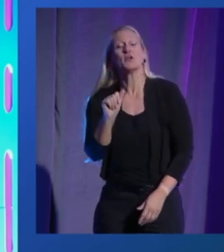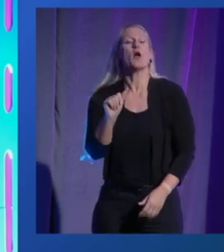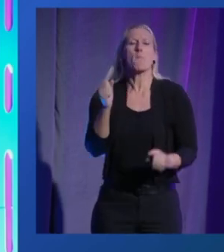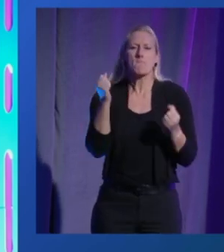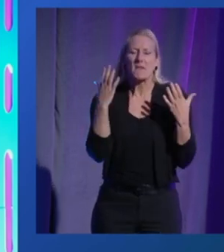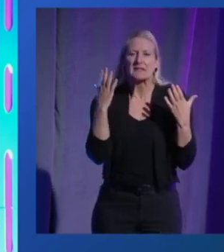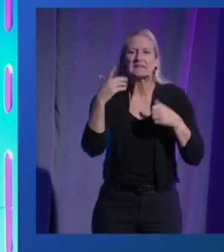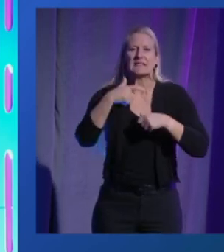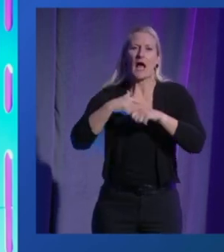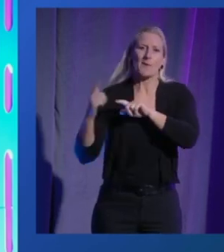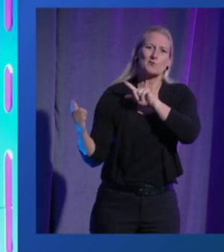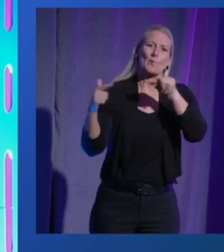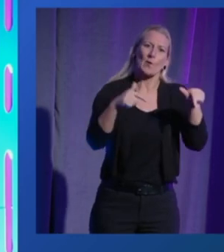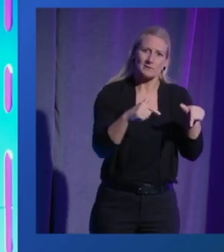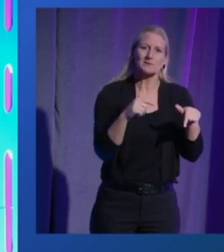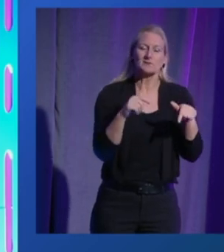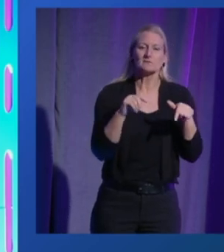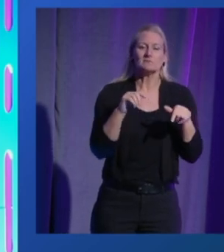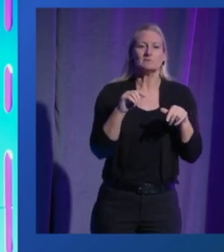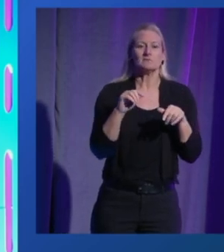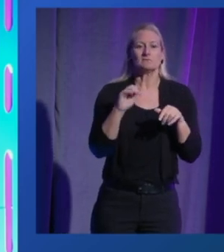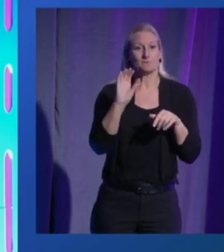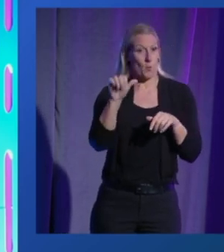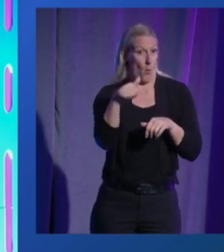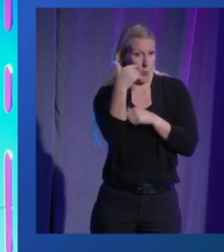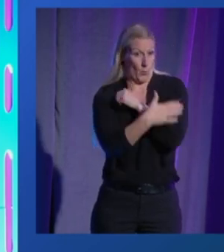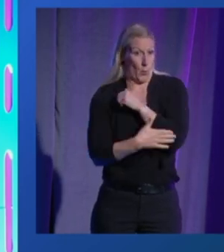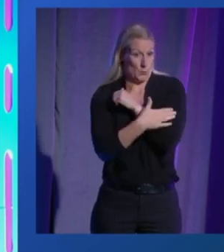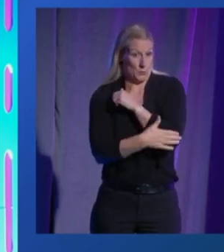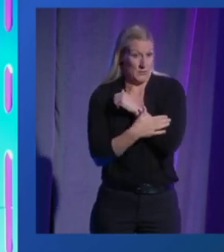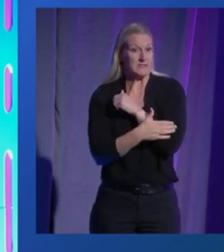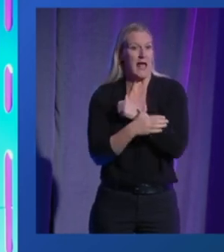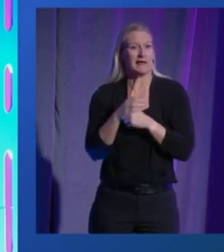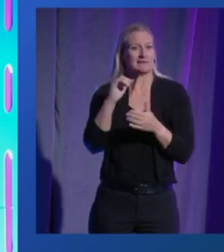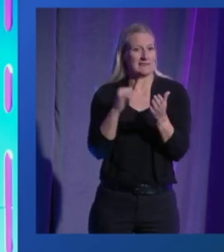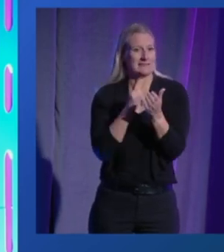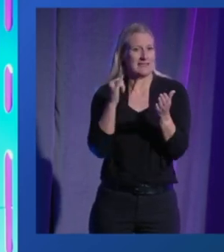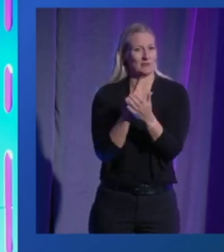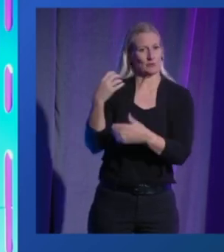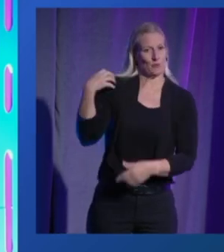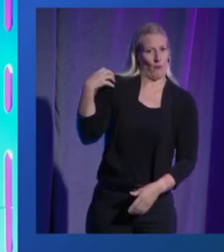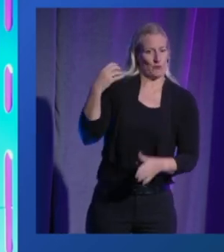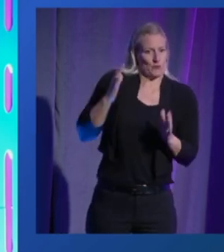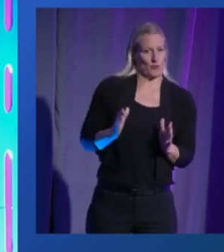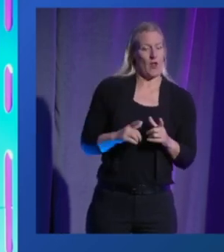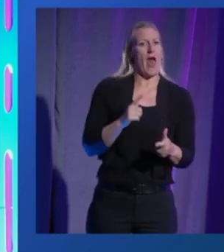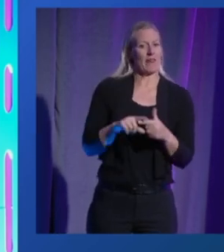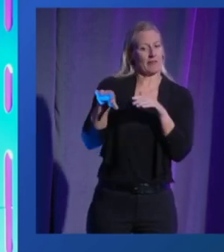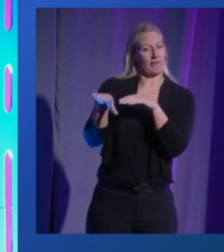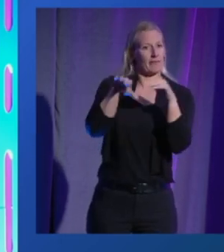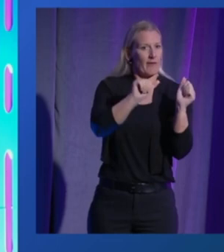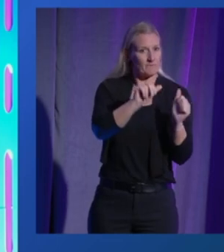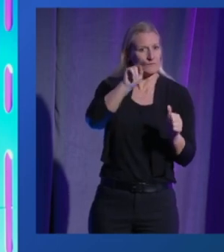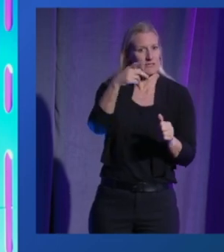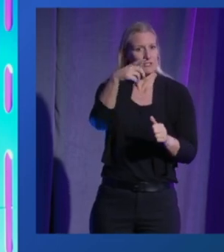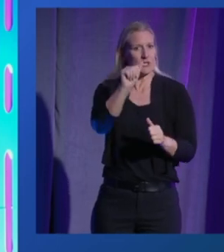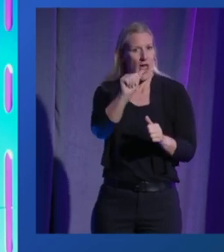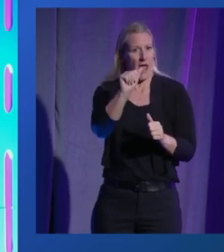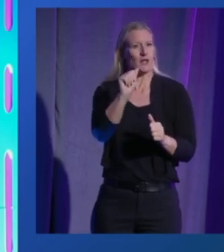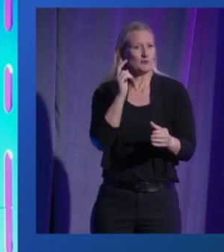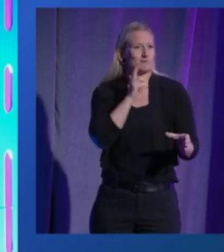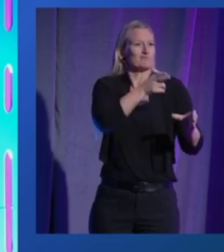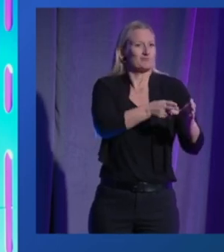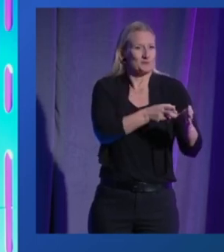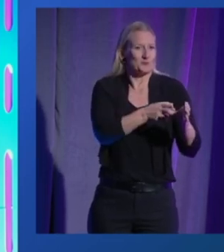overseas tours and intell as an intelligence officer thank you so much before leaving NGA to pursue a University